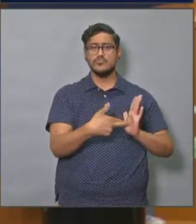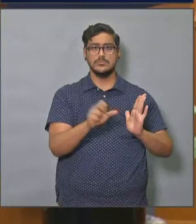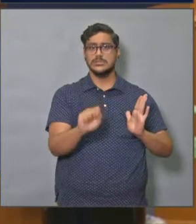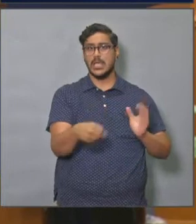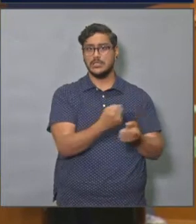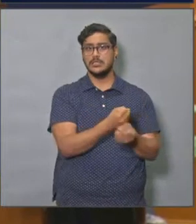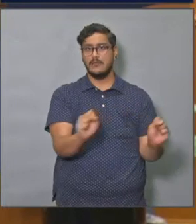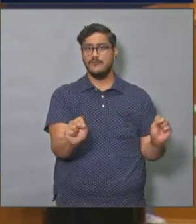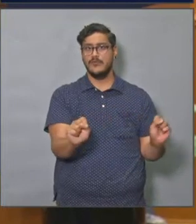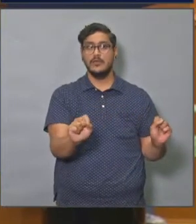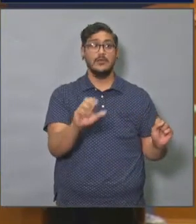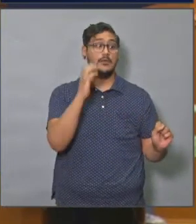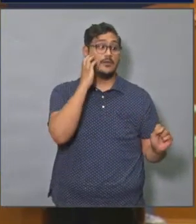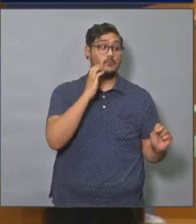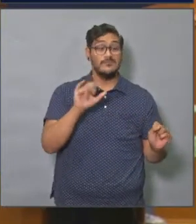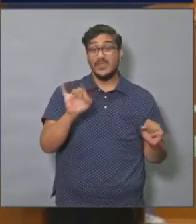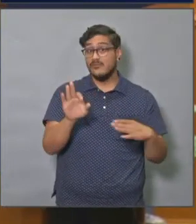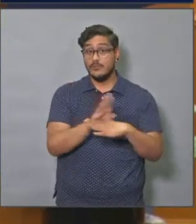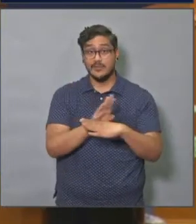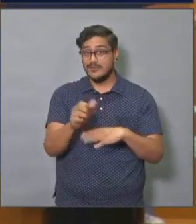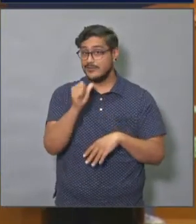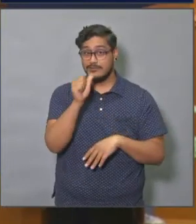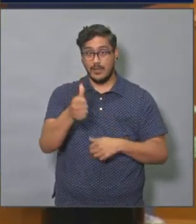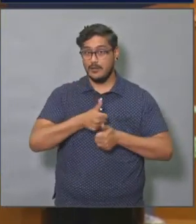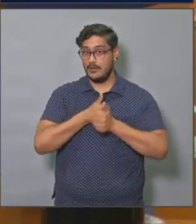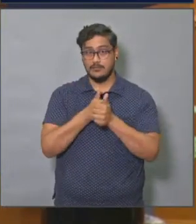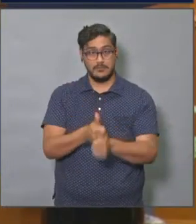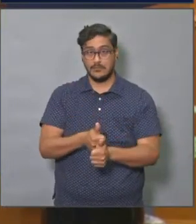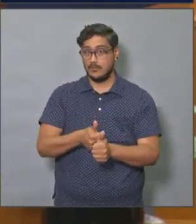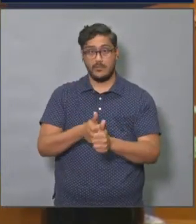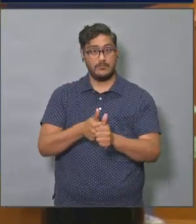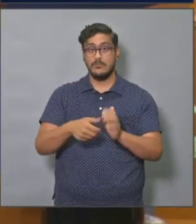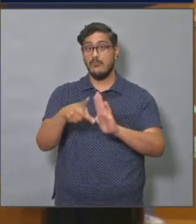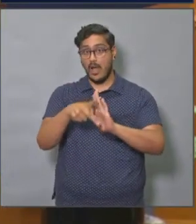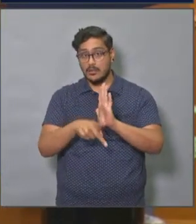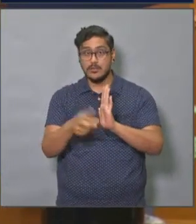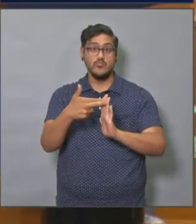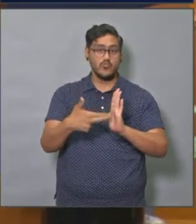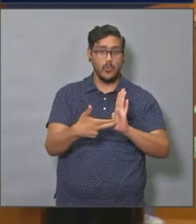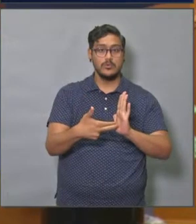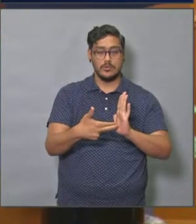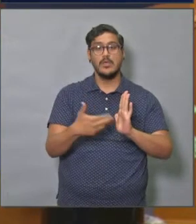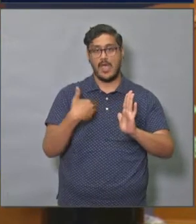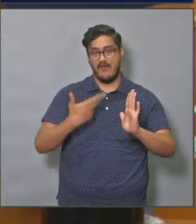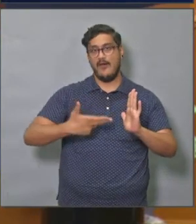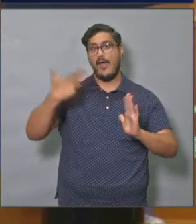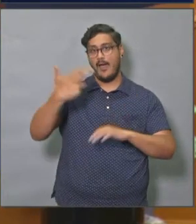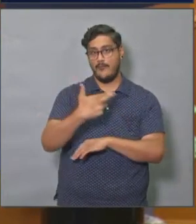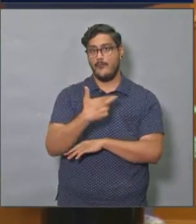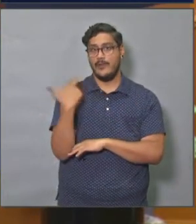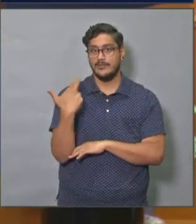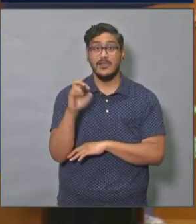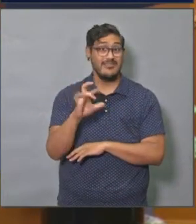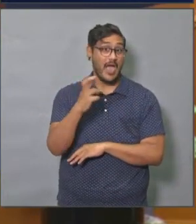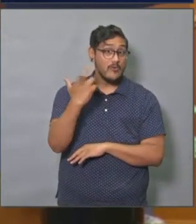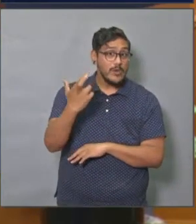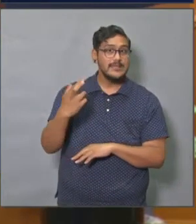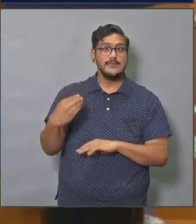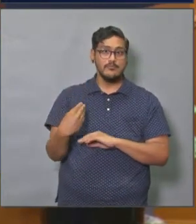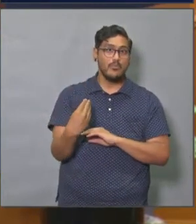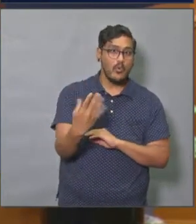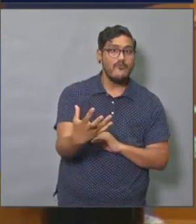safety. If sectors don't adhere to the protocols, there's a lot of risk. And that's why we issue protocols. Those